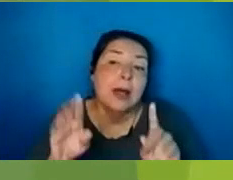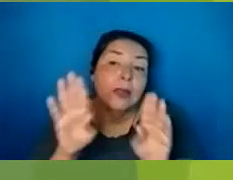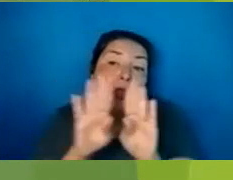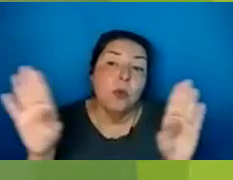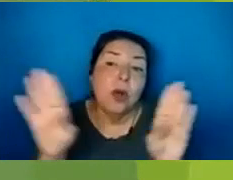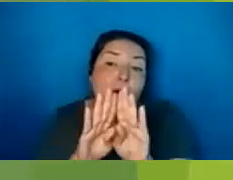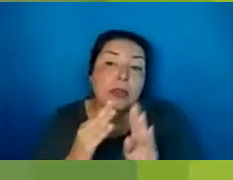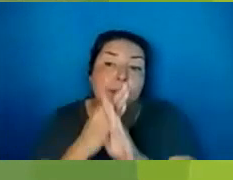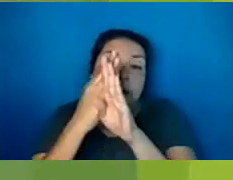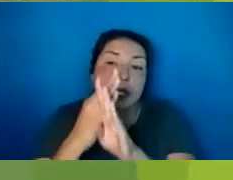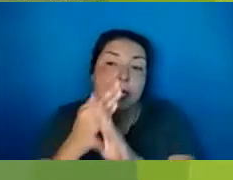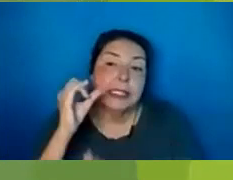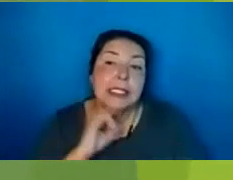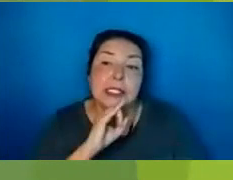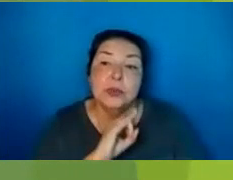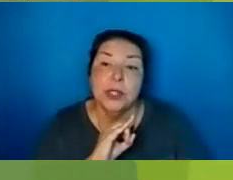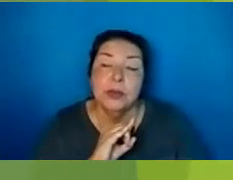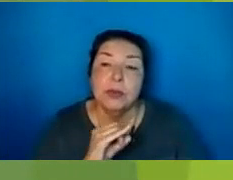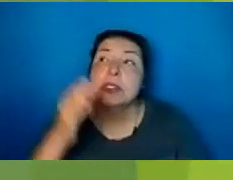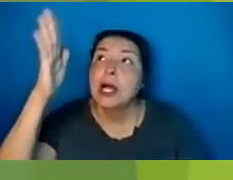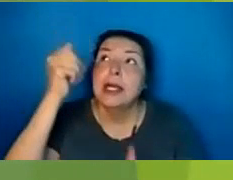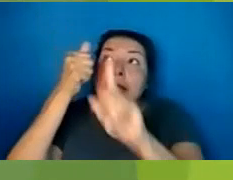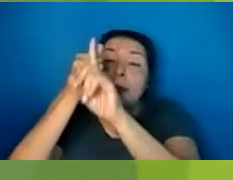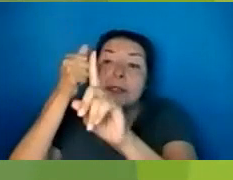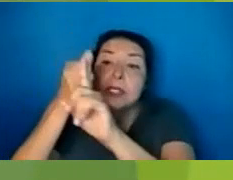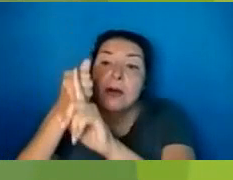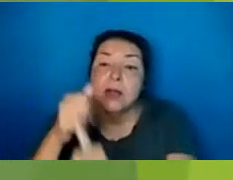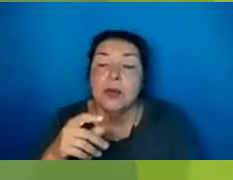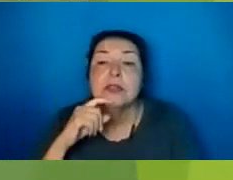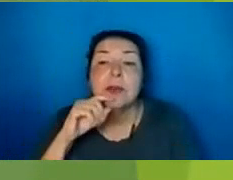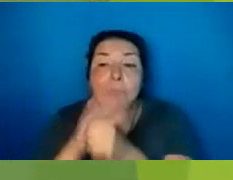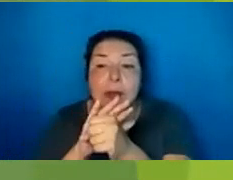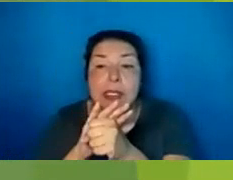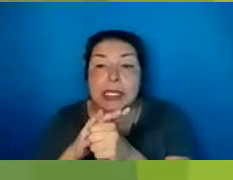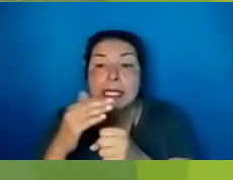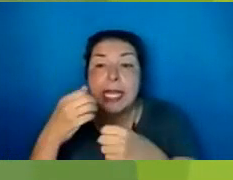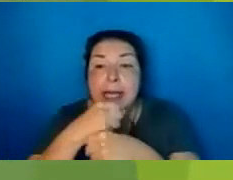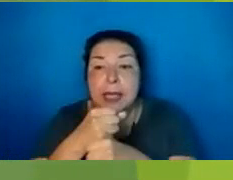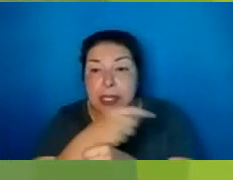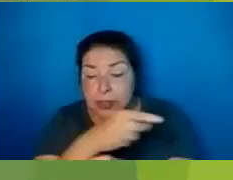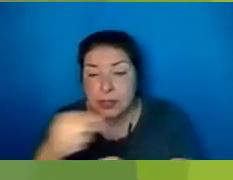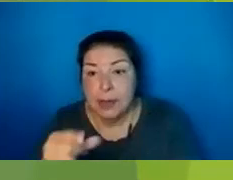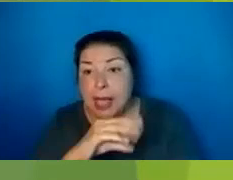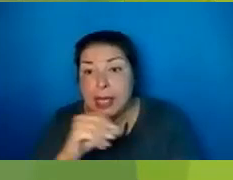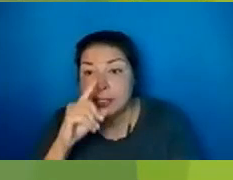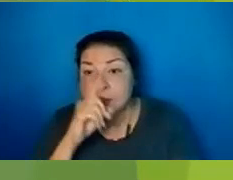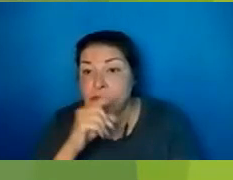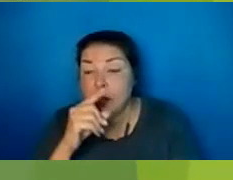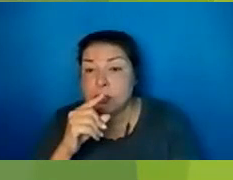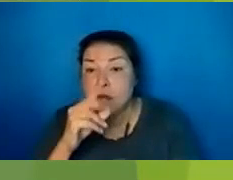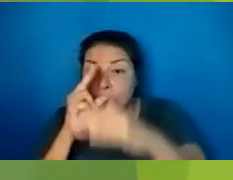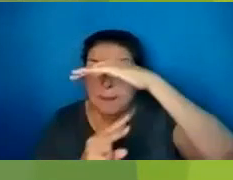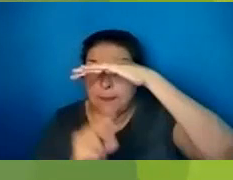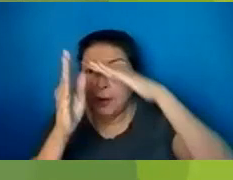Israel was God himself, the covenant that he had. And these false prophets and these people who